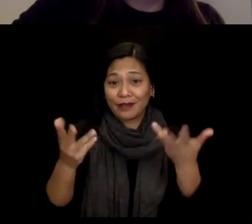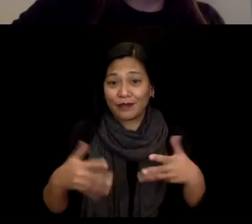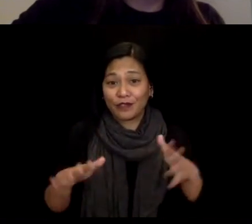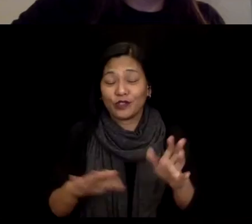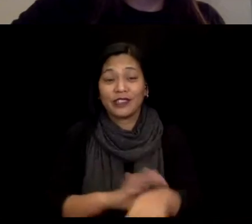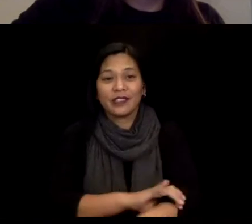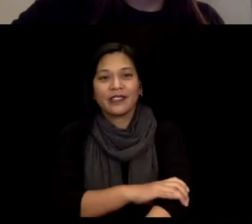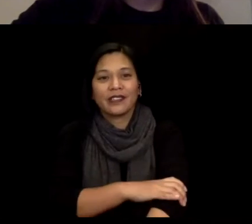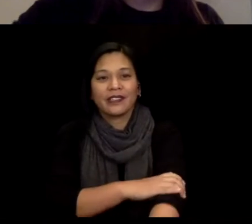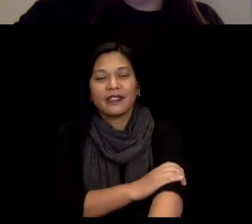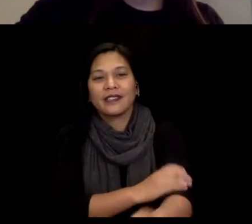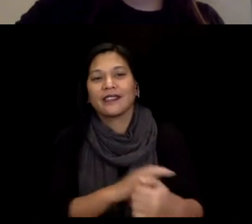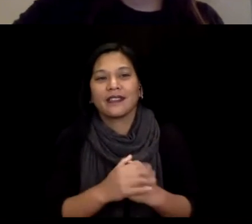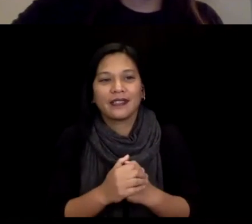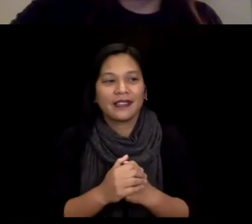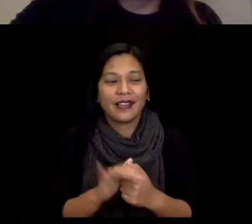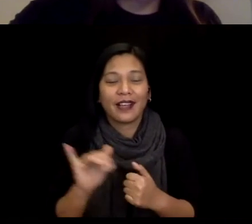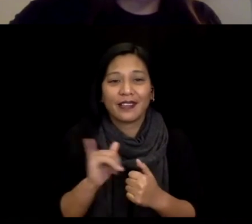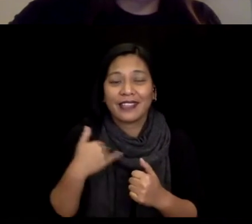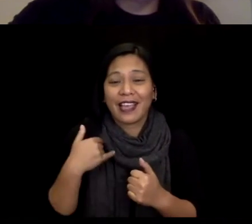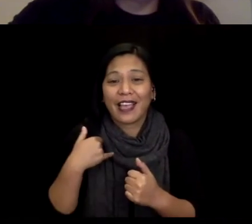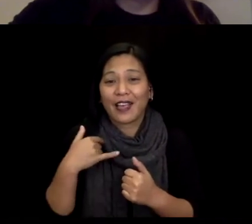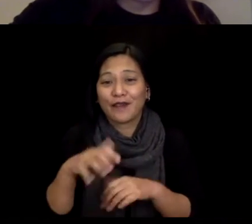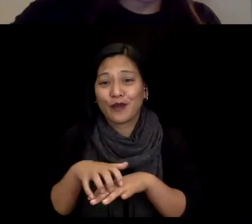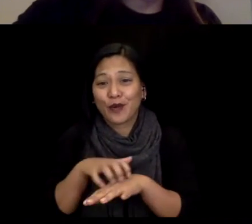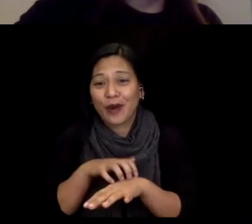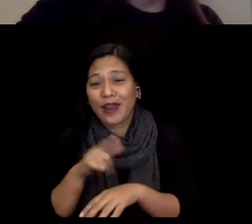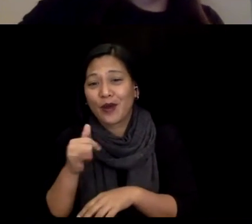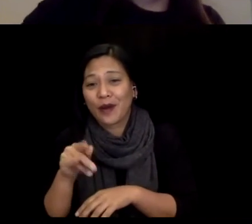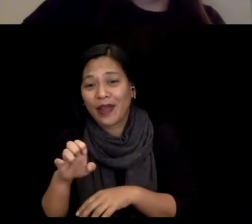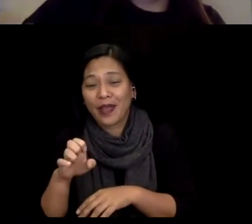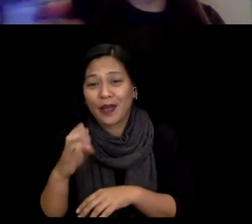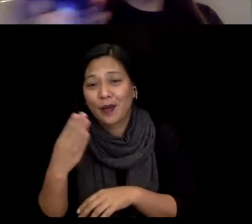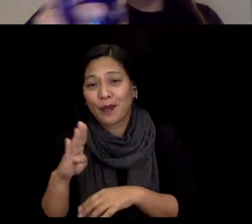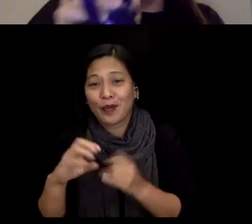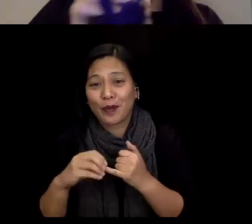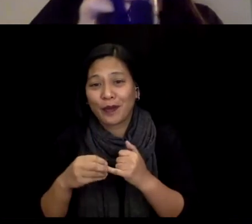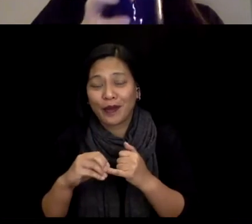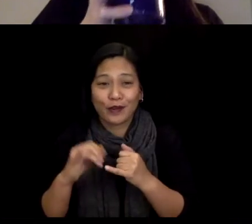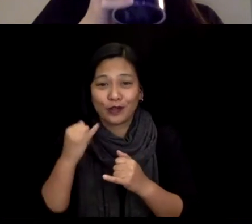I've got some grape blueberry juice with me to tide me over till the end.